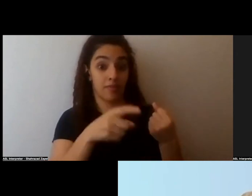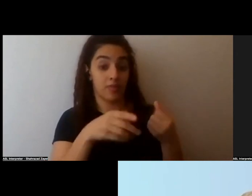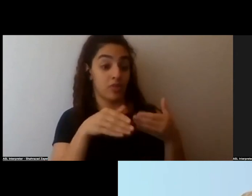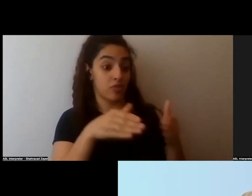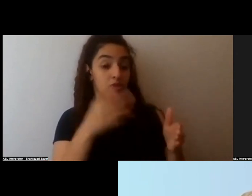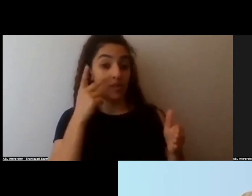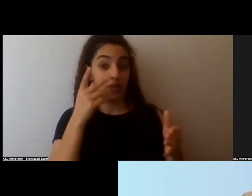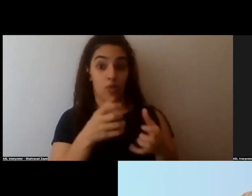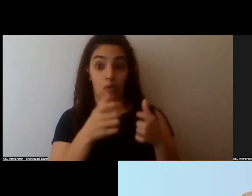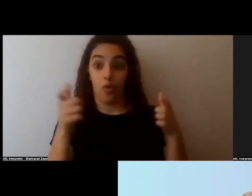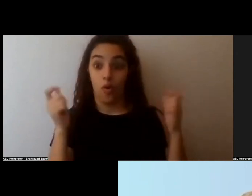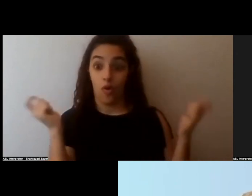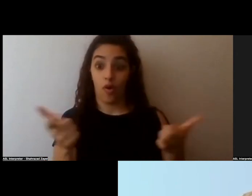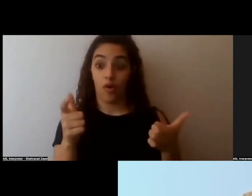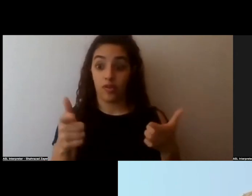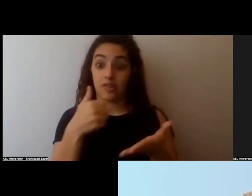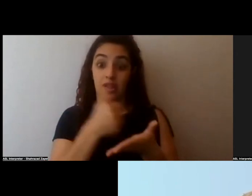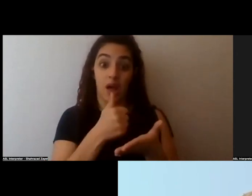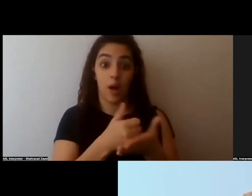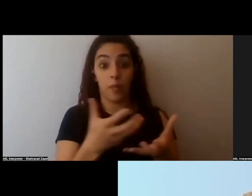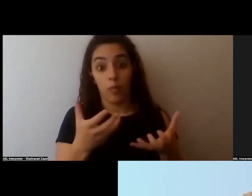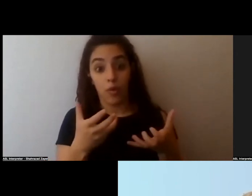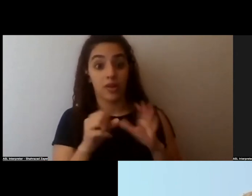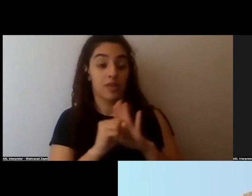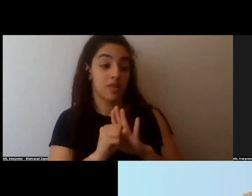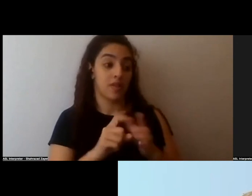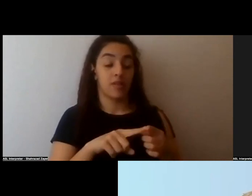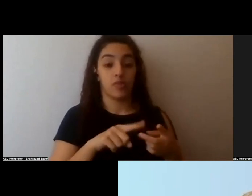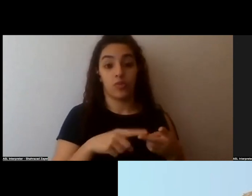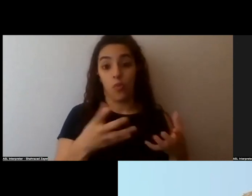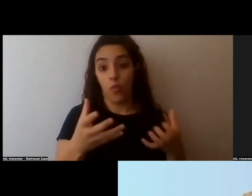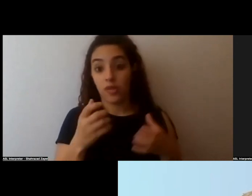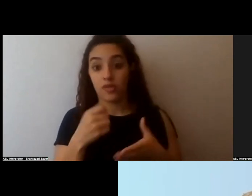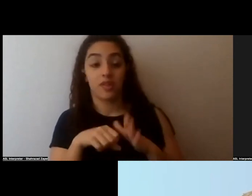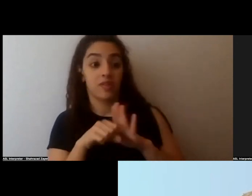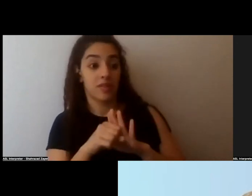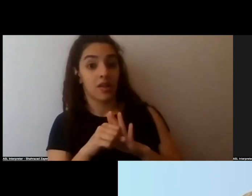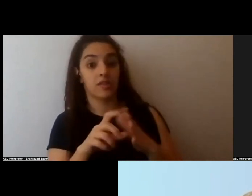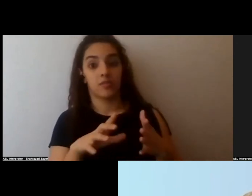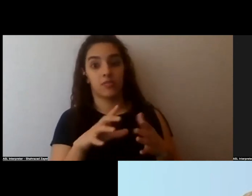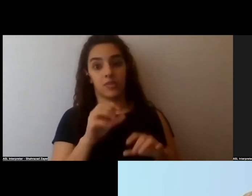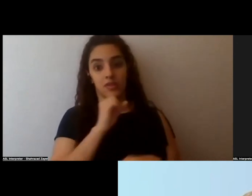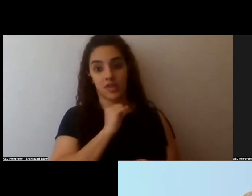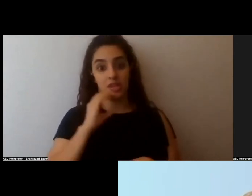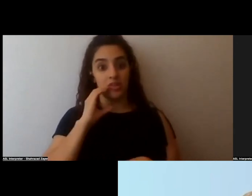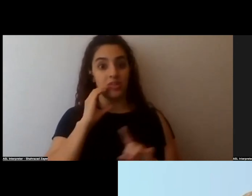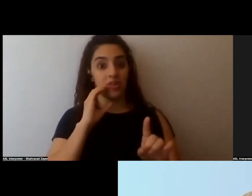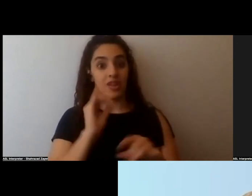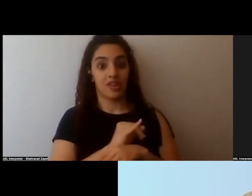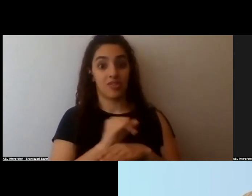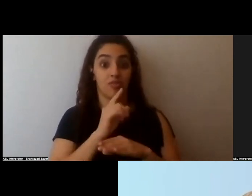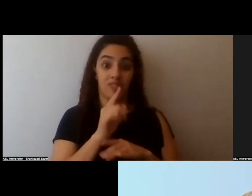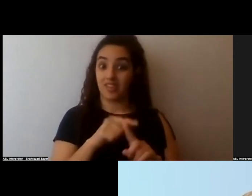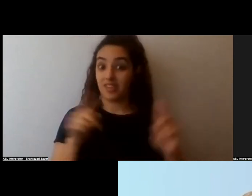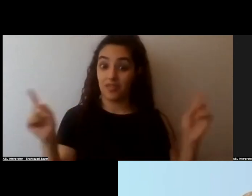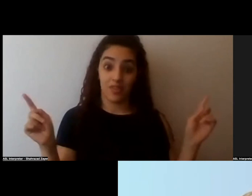signs, help wanted signs, the senior industry is no different. So folks aren't even able to get help, even